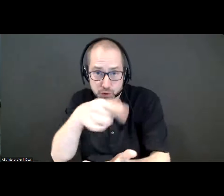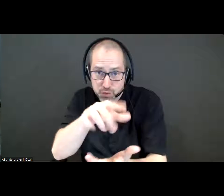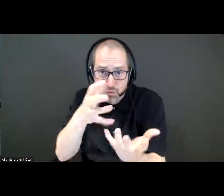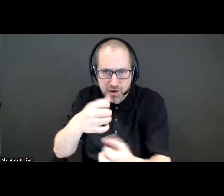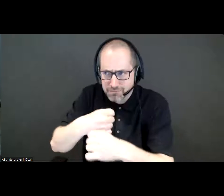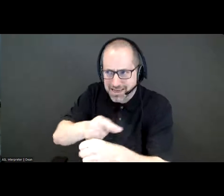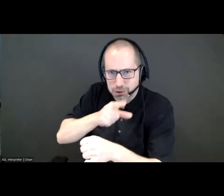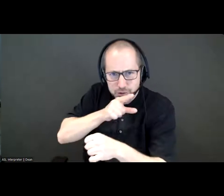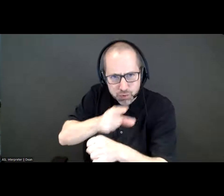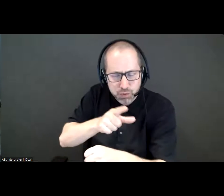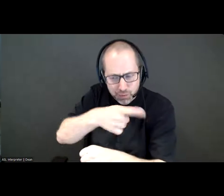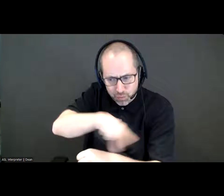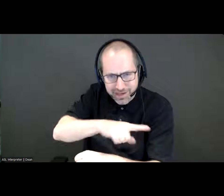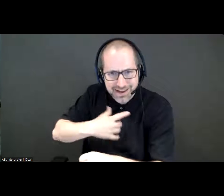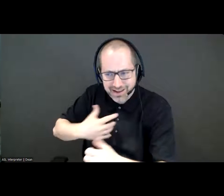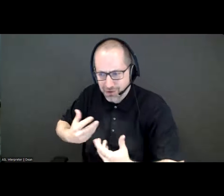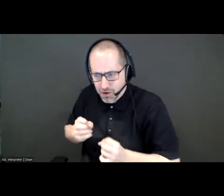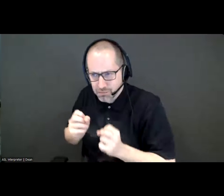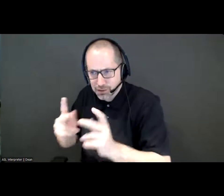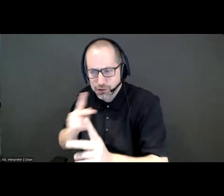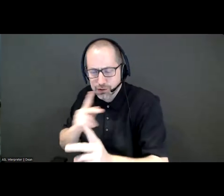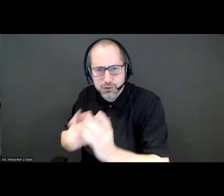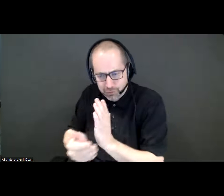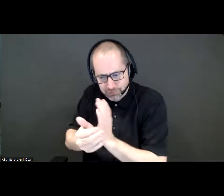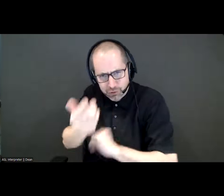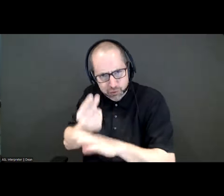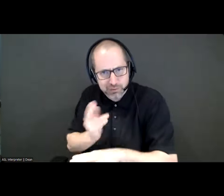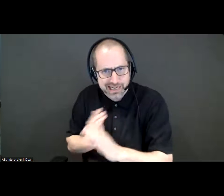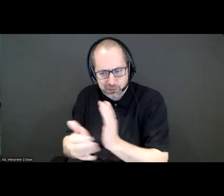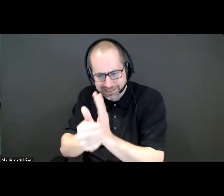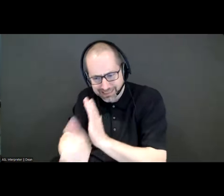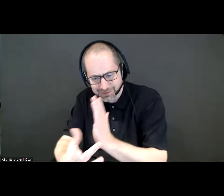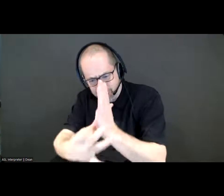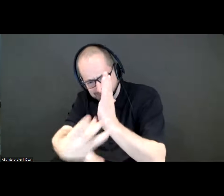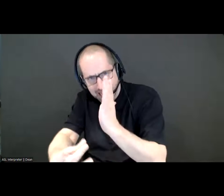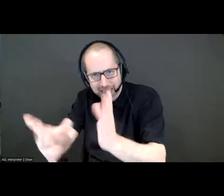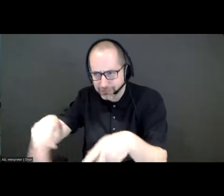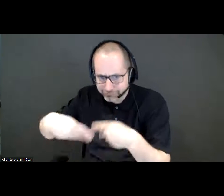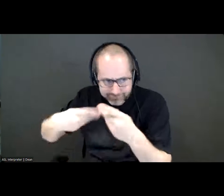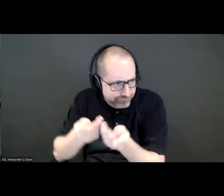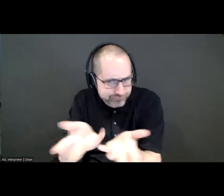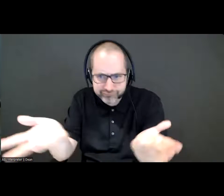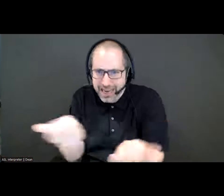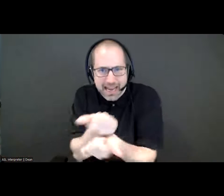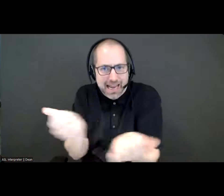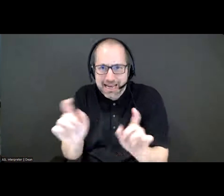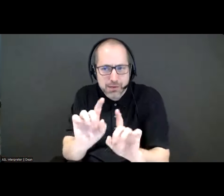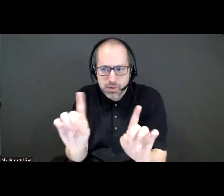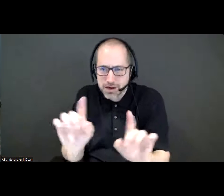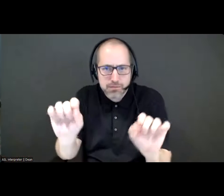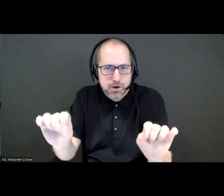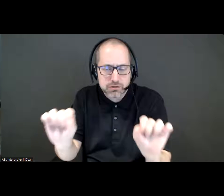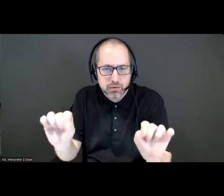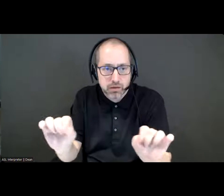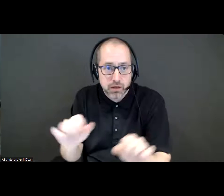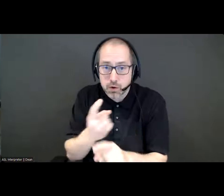the opportunity to use our skills and talents in any way possible. We don't have enough role models at